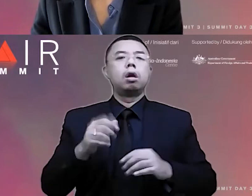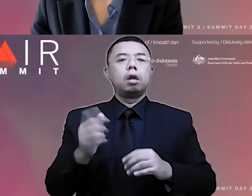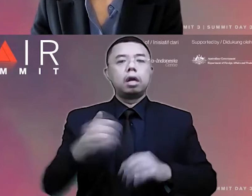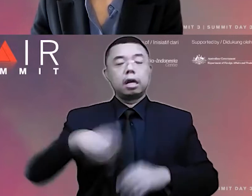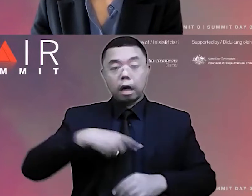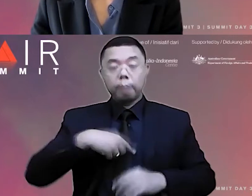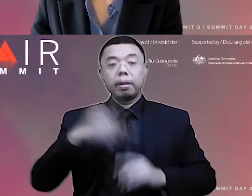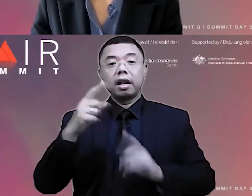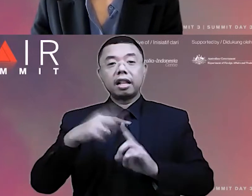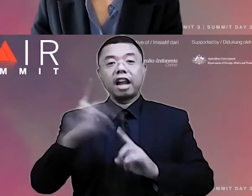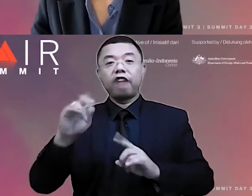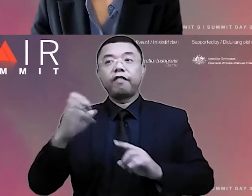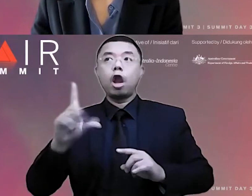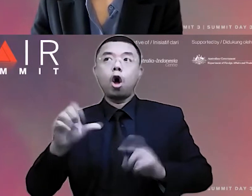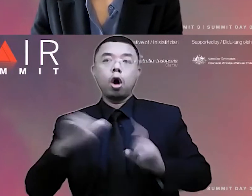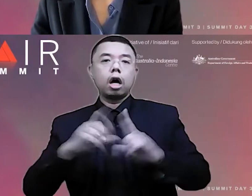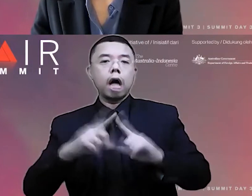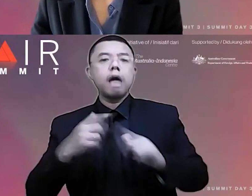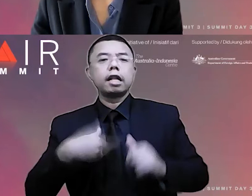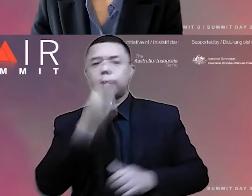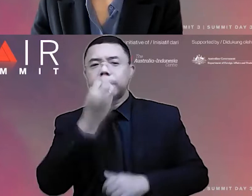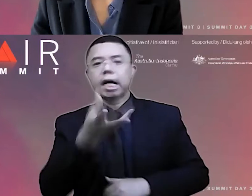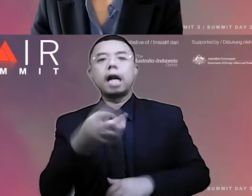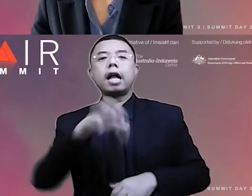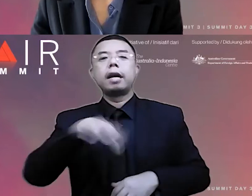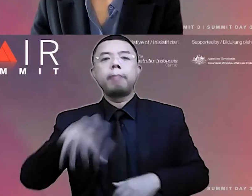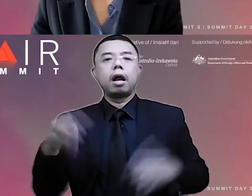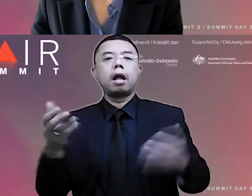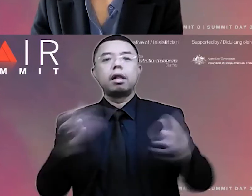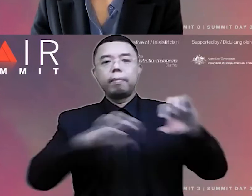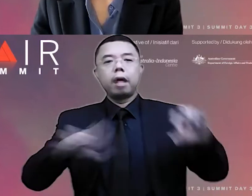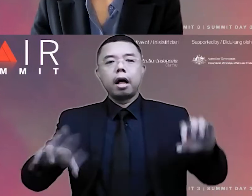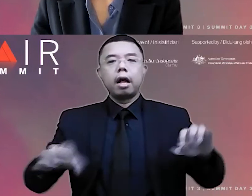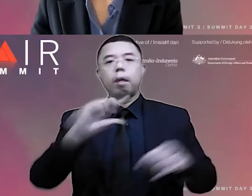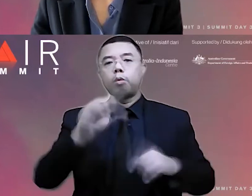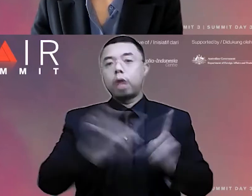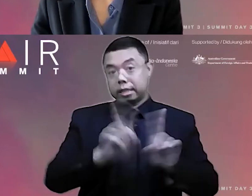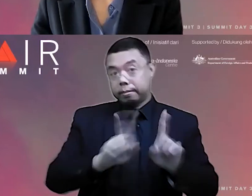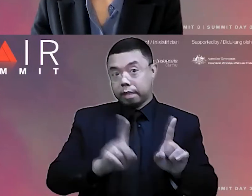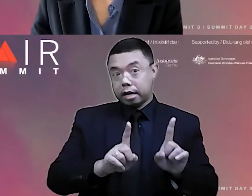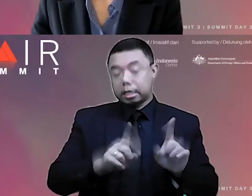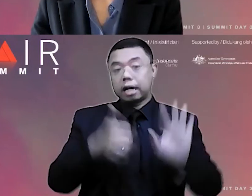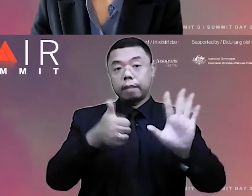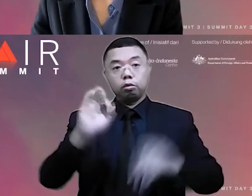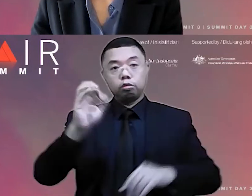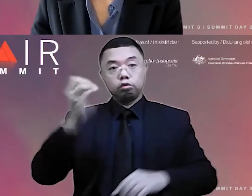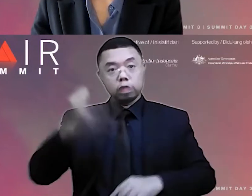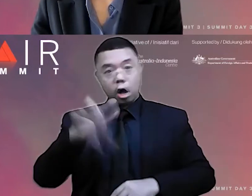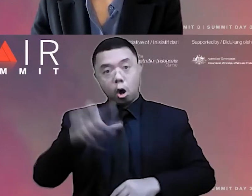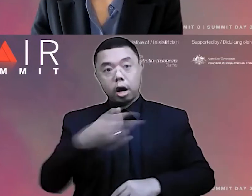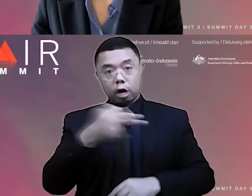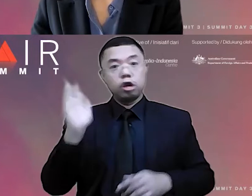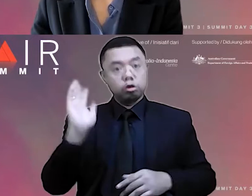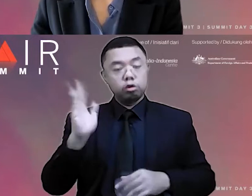on the screen that per November, actually 60 million Indonesian have received their first dose. And as we're speaking today, I